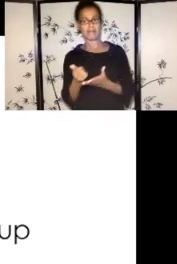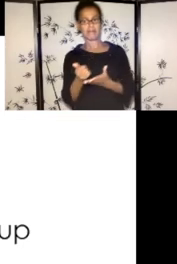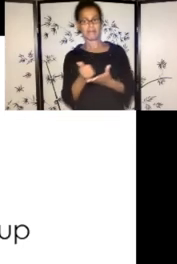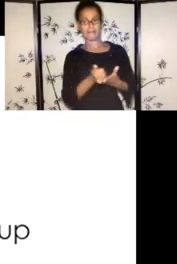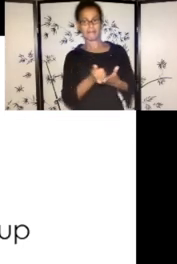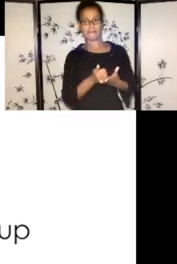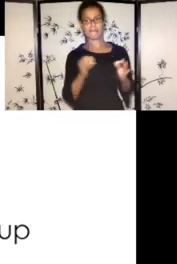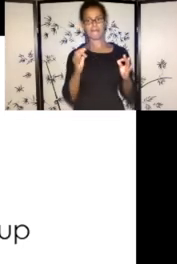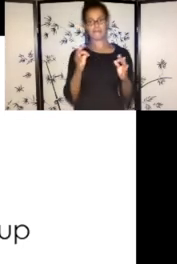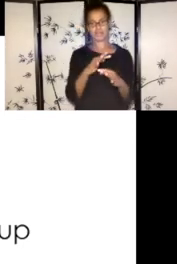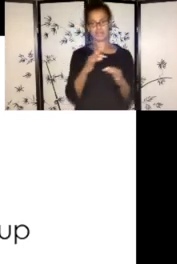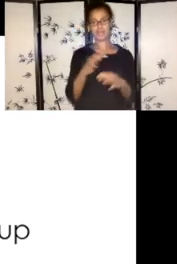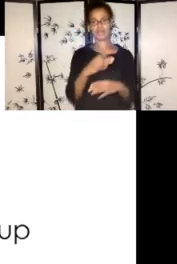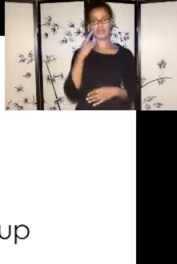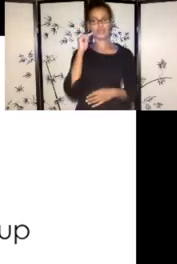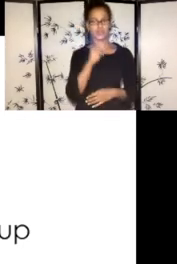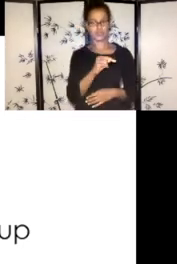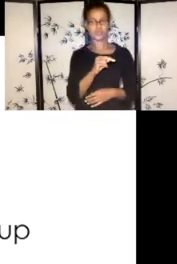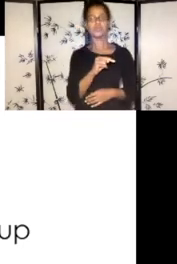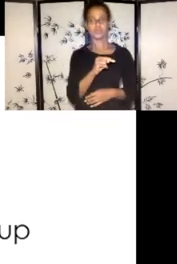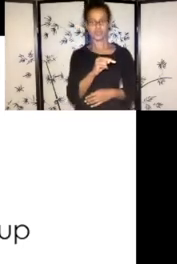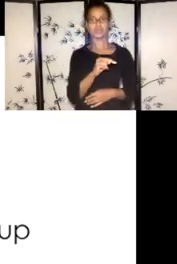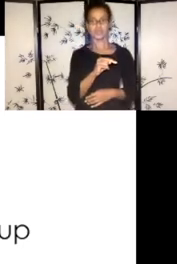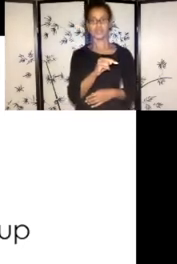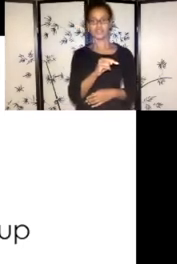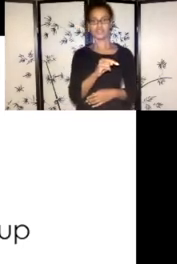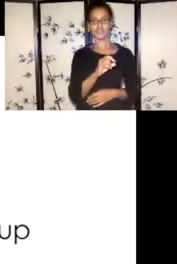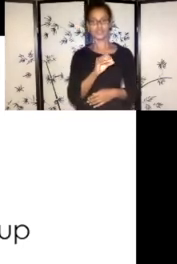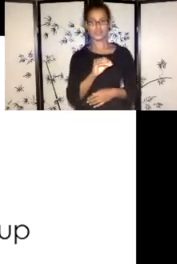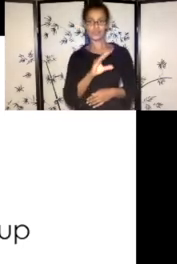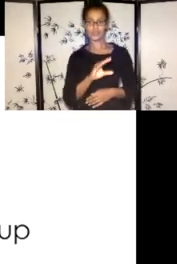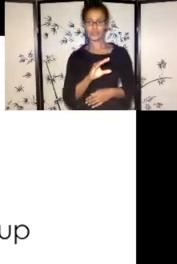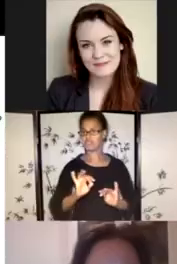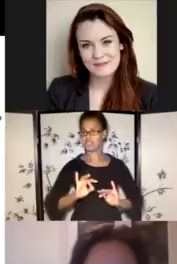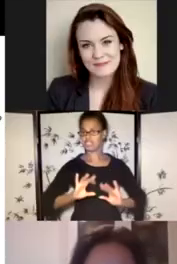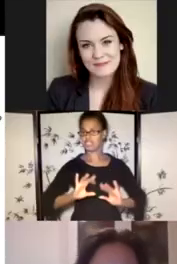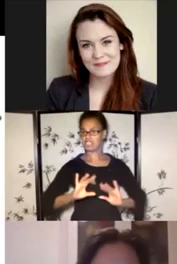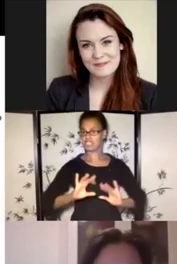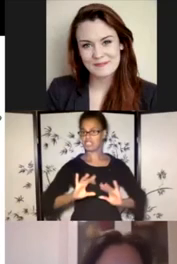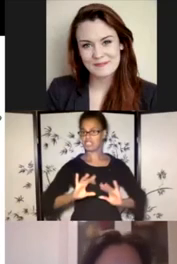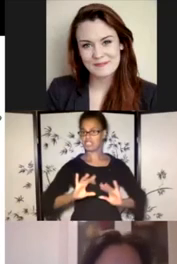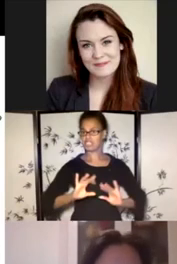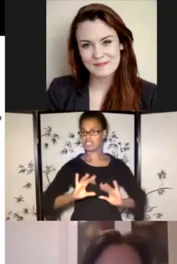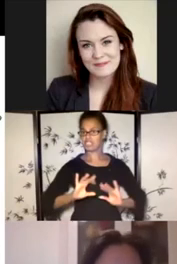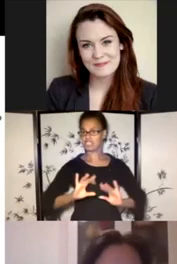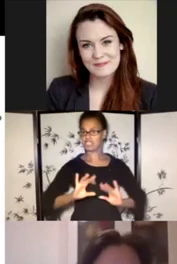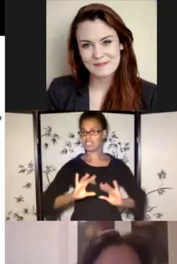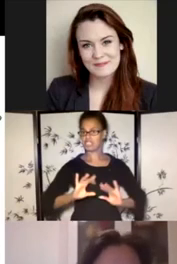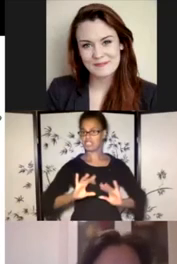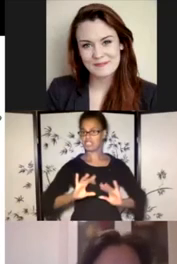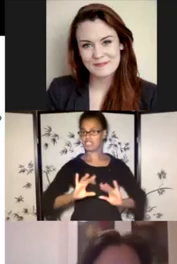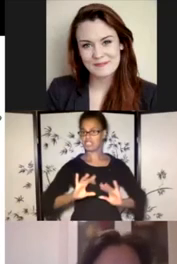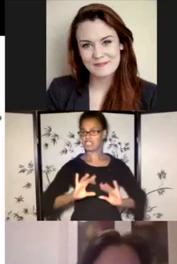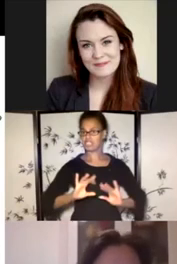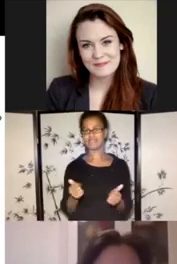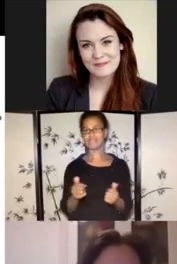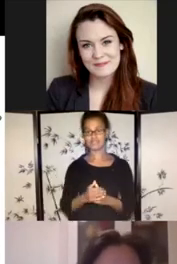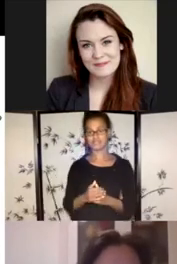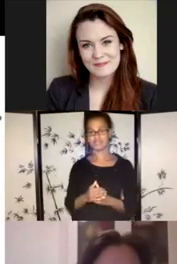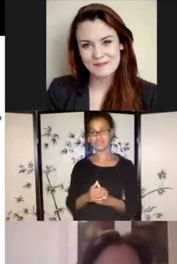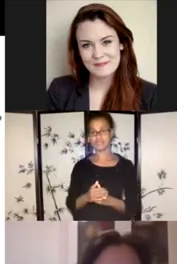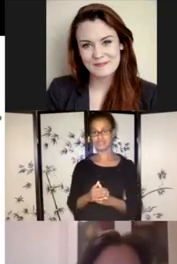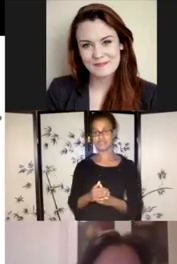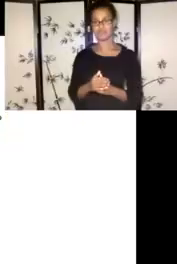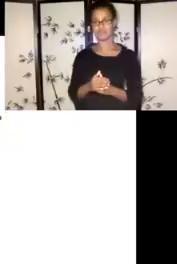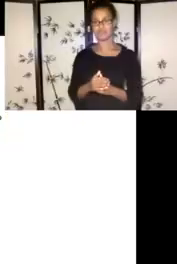within the application. And here's our contact information if you want to